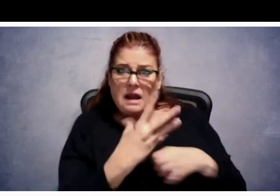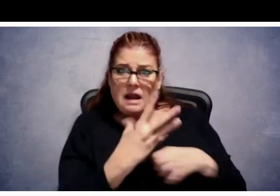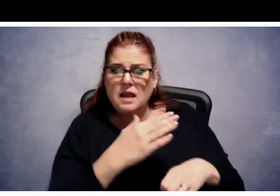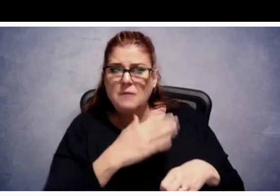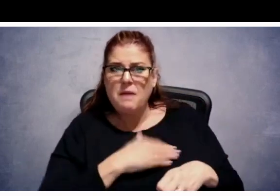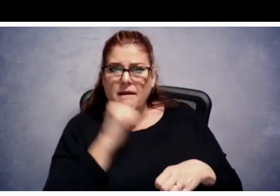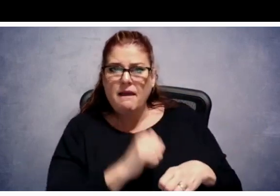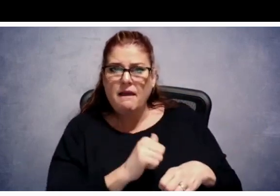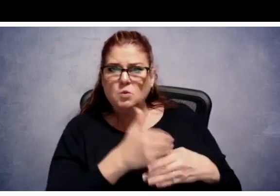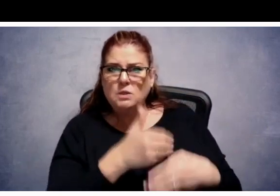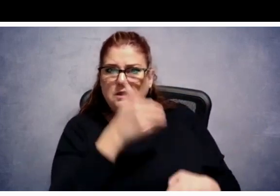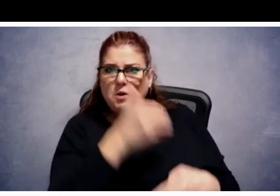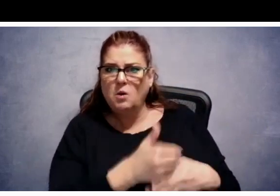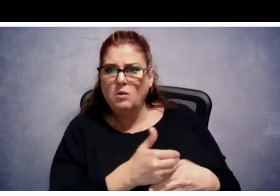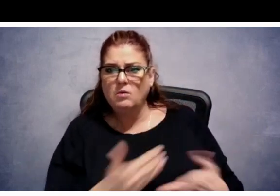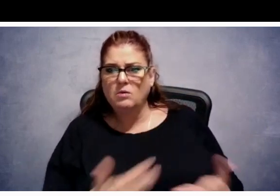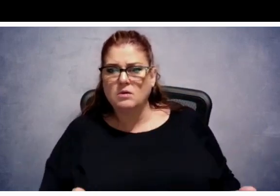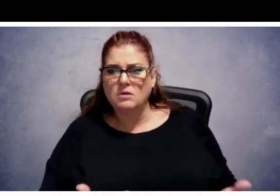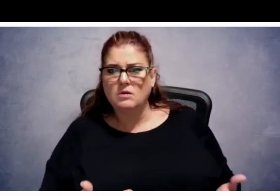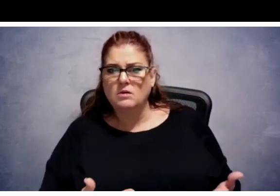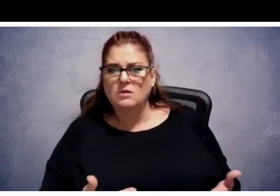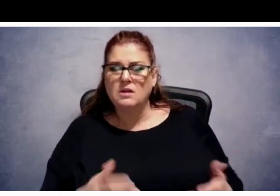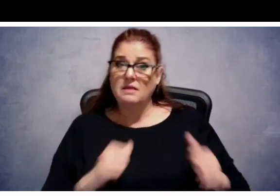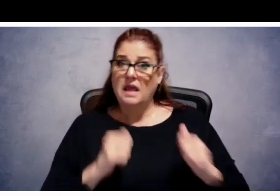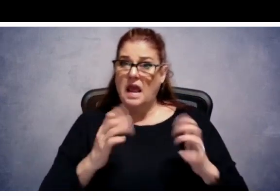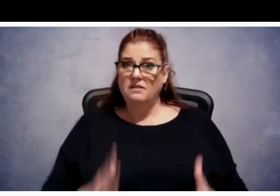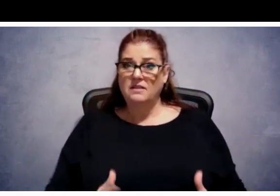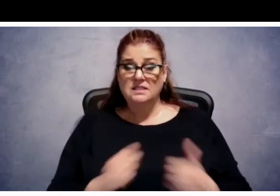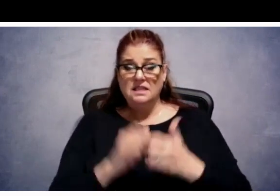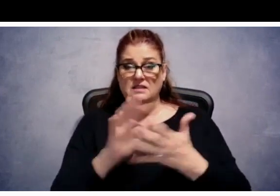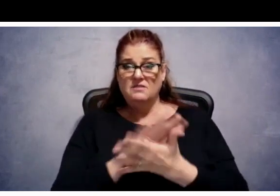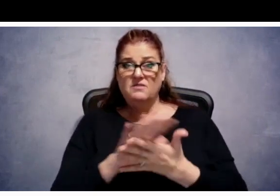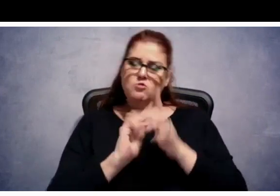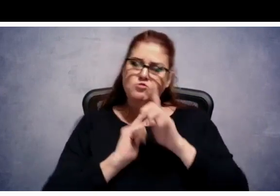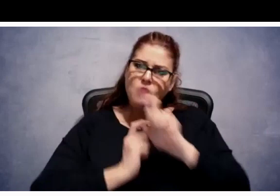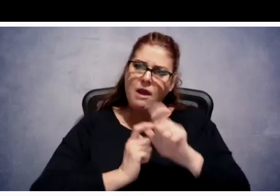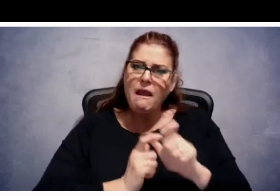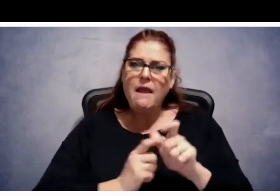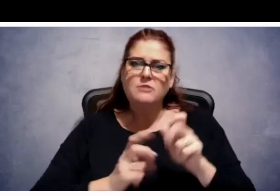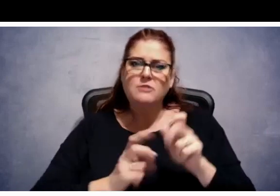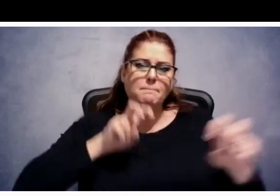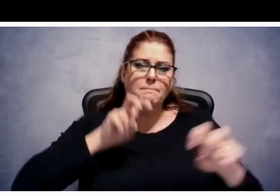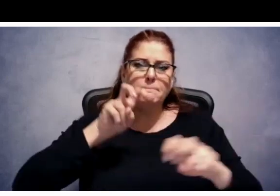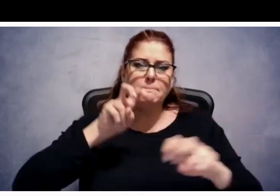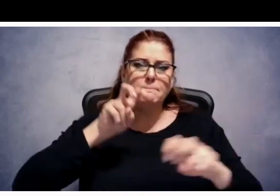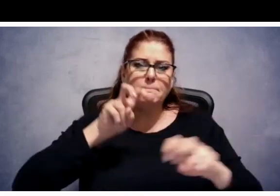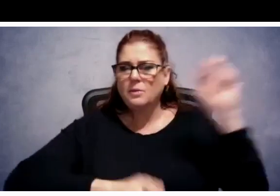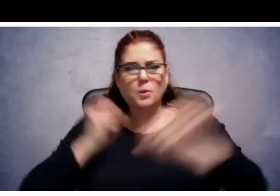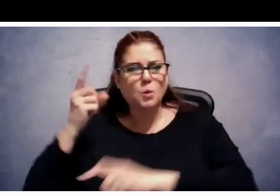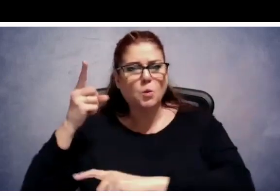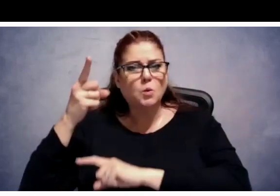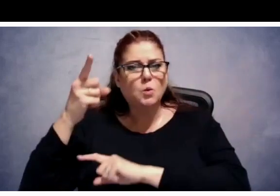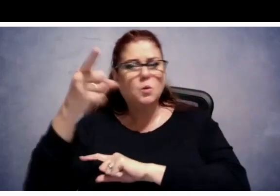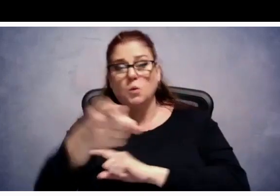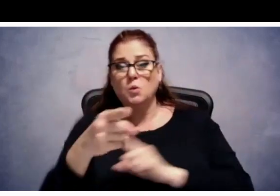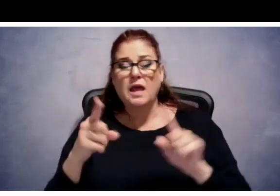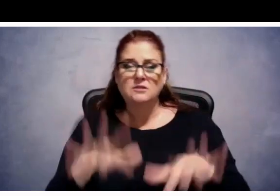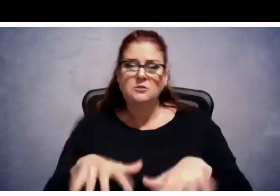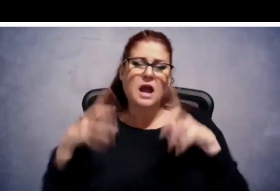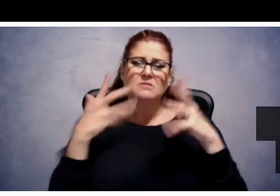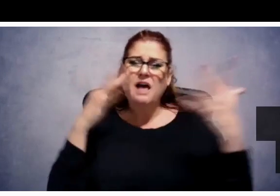Delia's window. The athletes in the film ran, jumped, and threw as the crowds